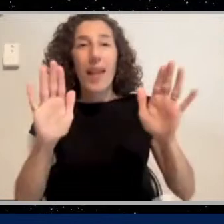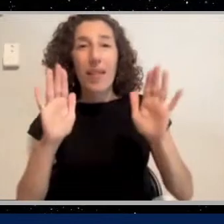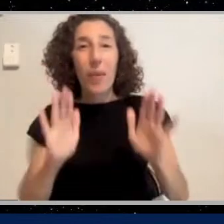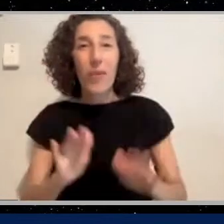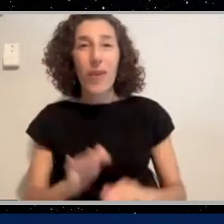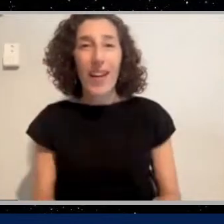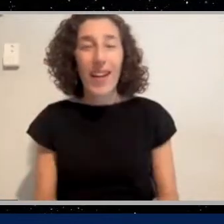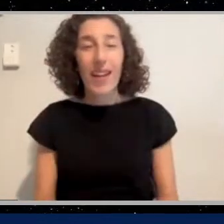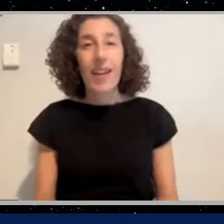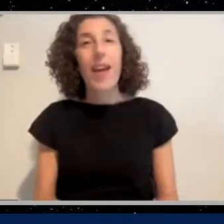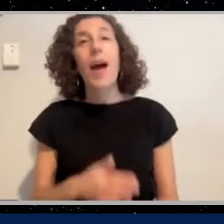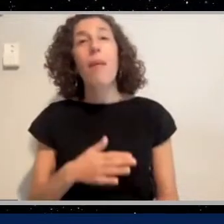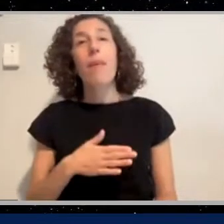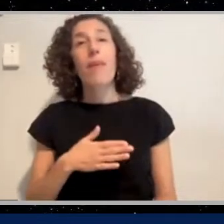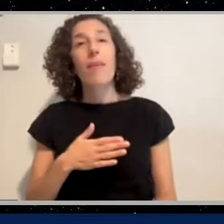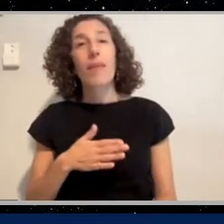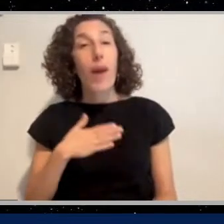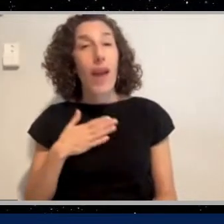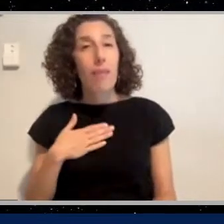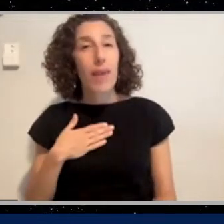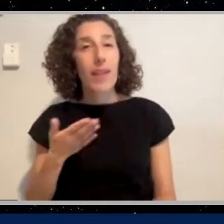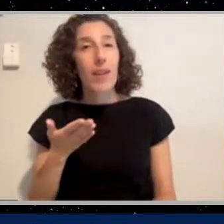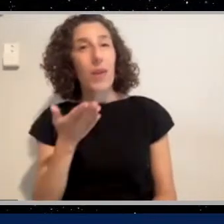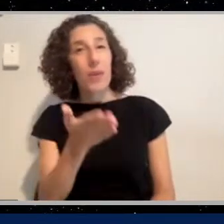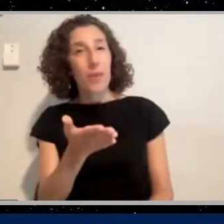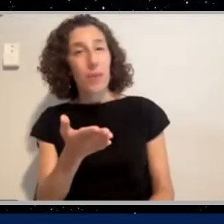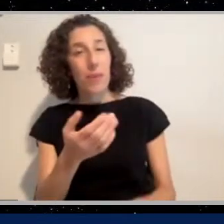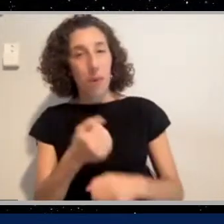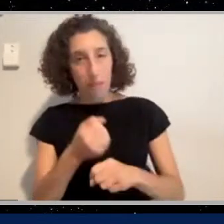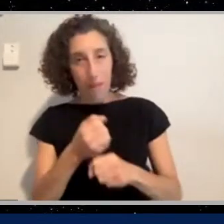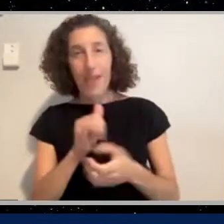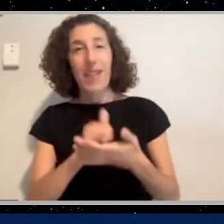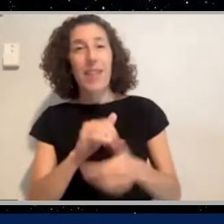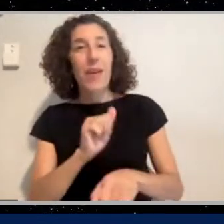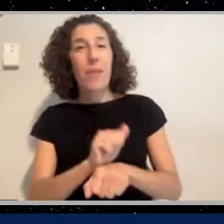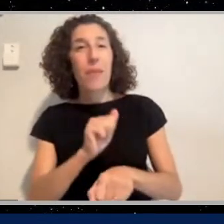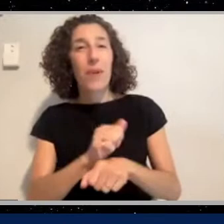you exist and that work is being done at NASA.